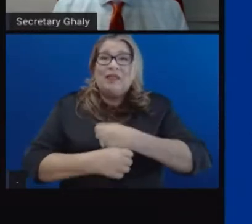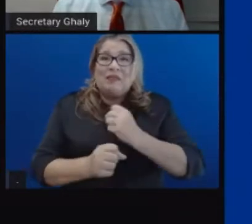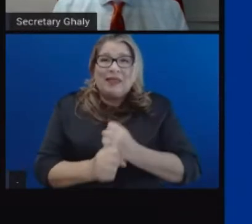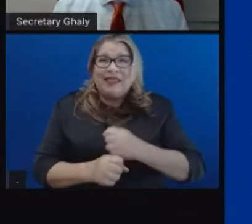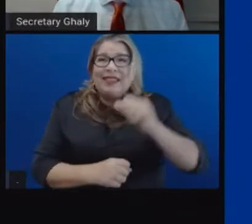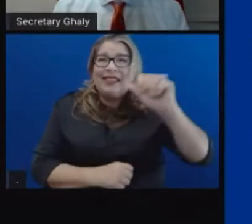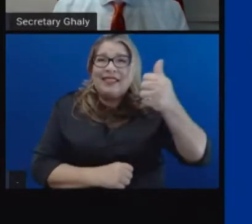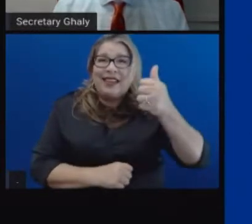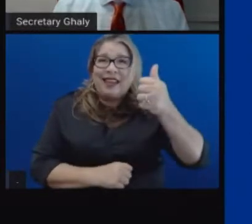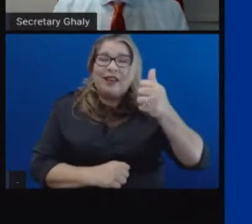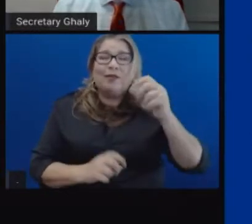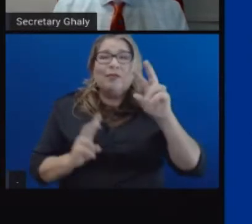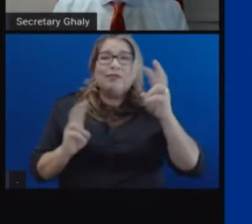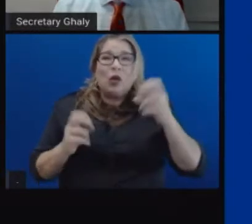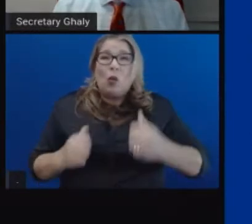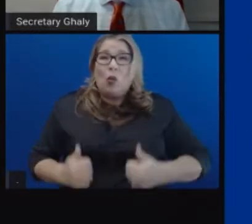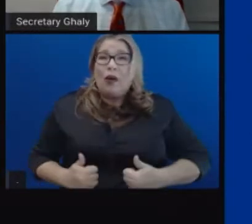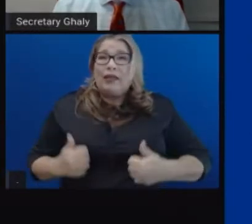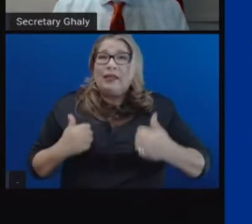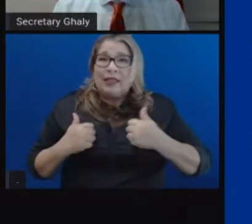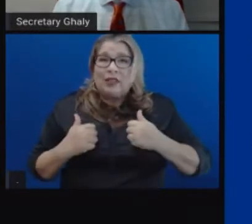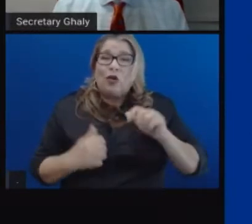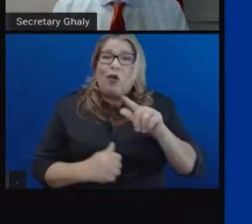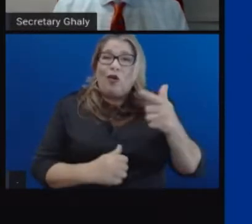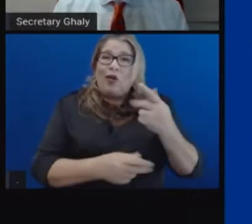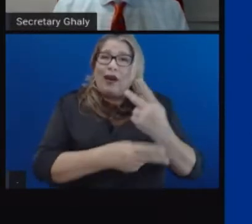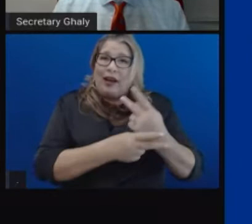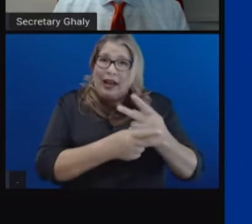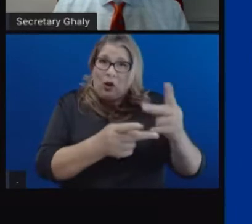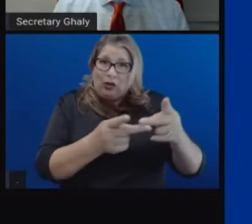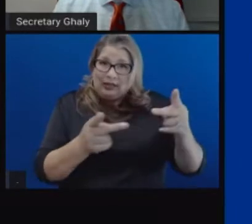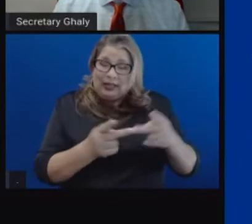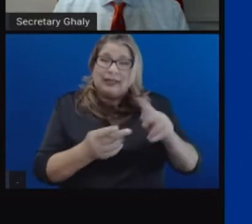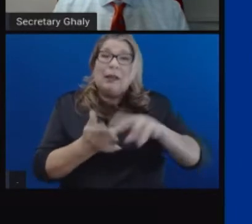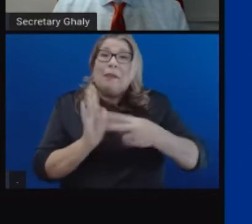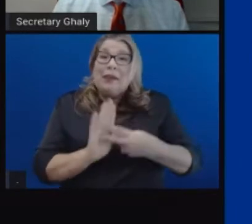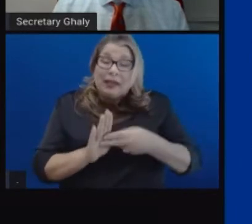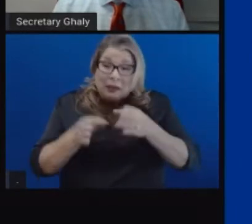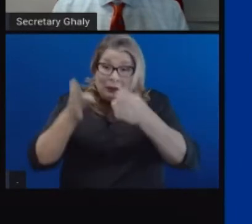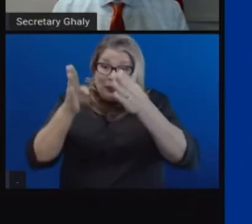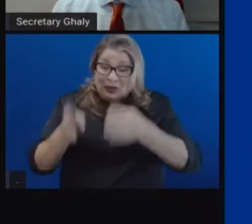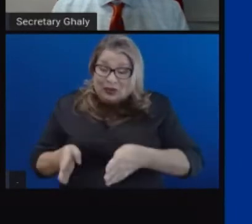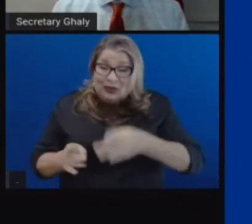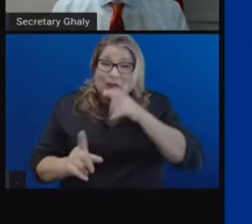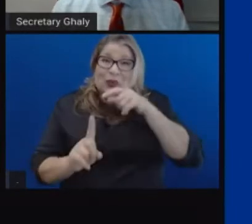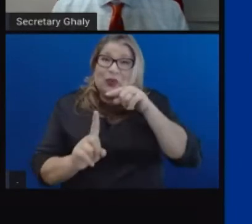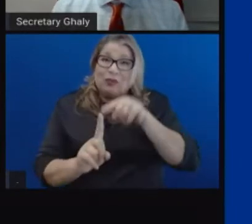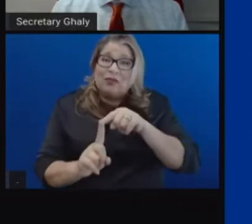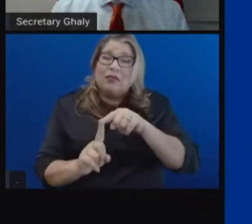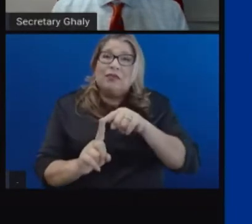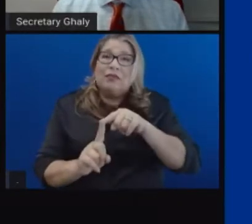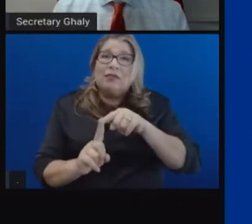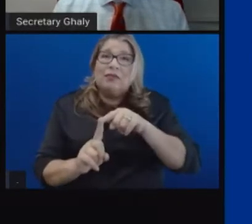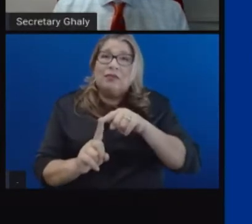10 residential alternate care sites to allow individuals who maybe